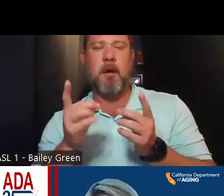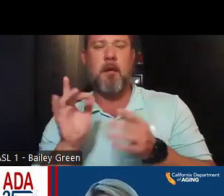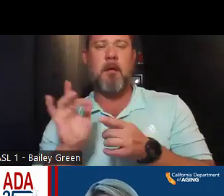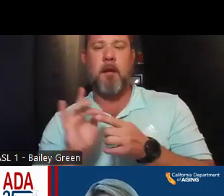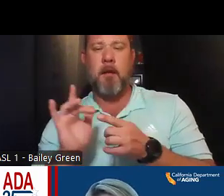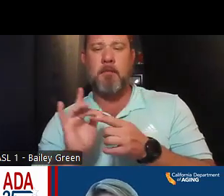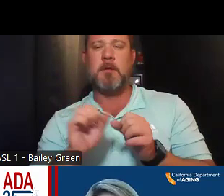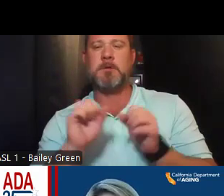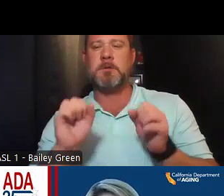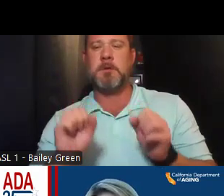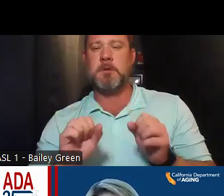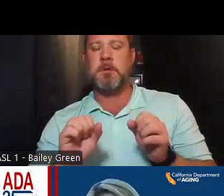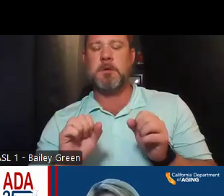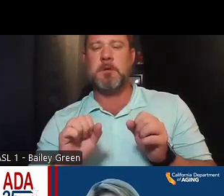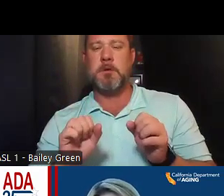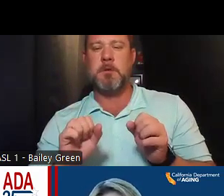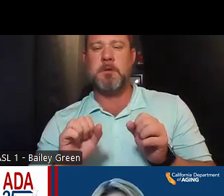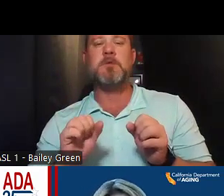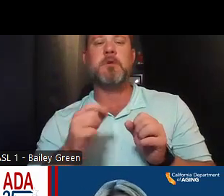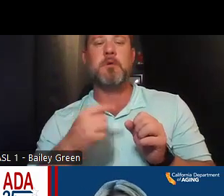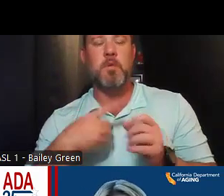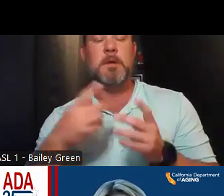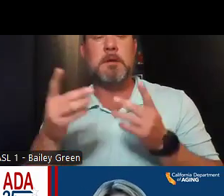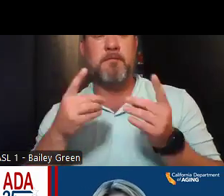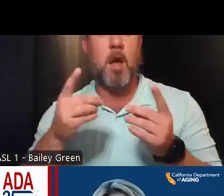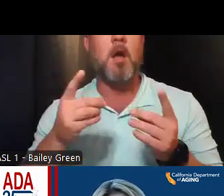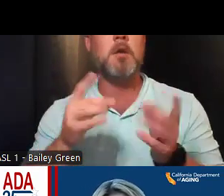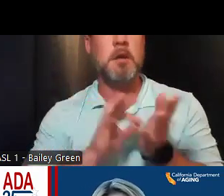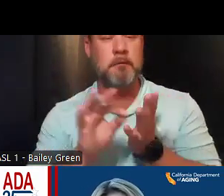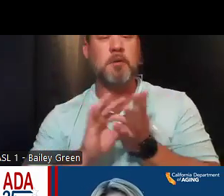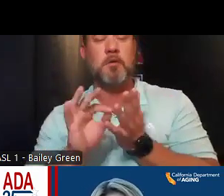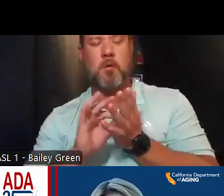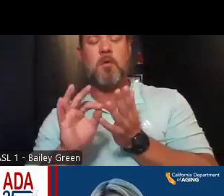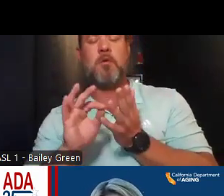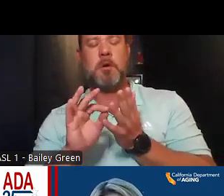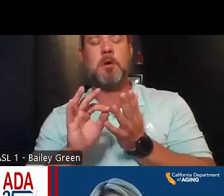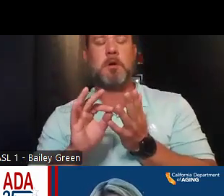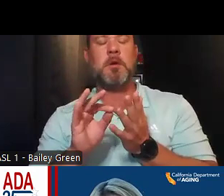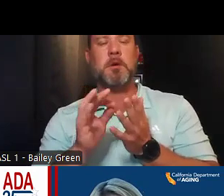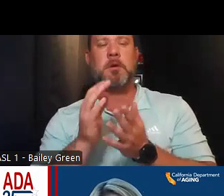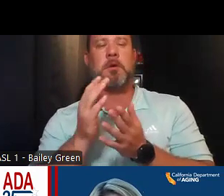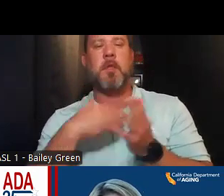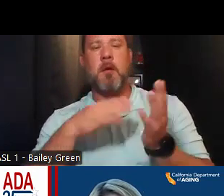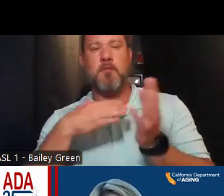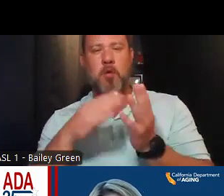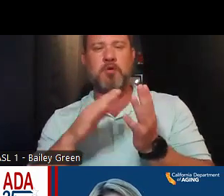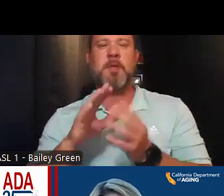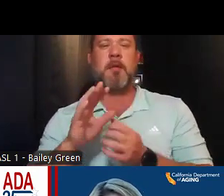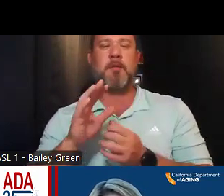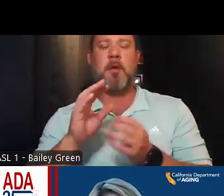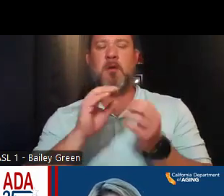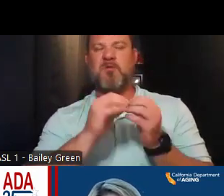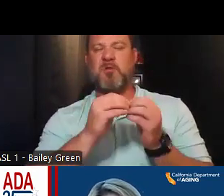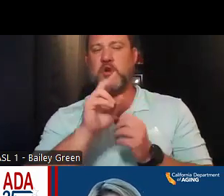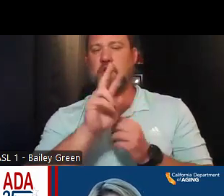the system. So we developed an inventory using some of the approaches that 211